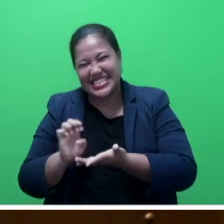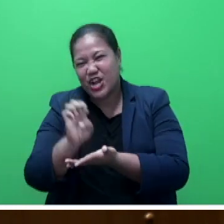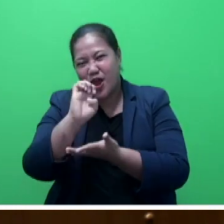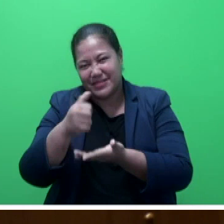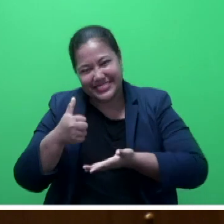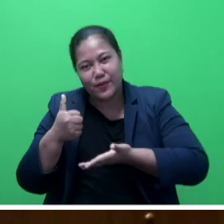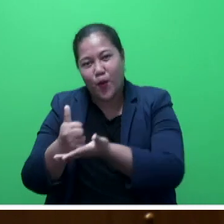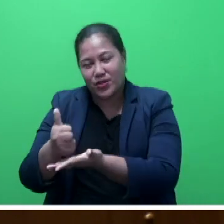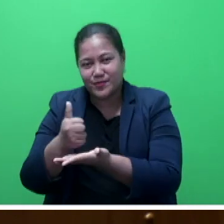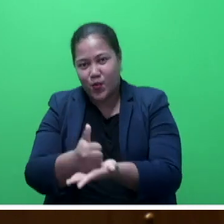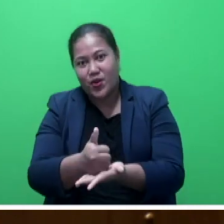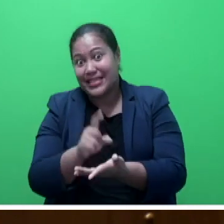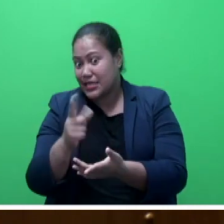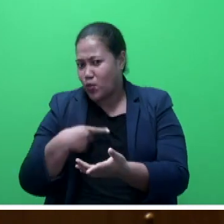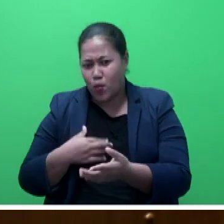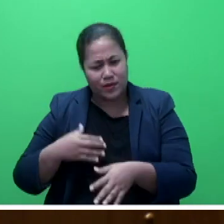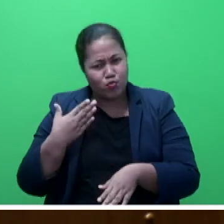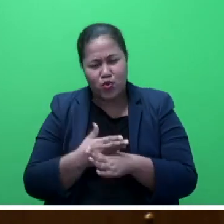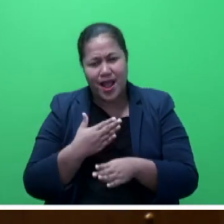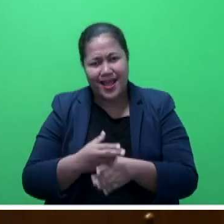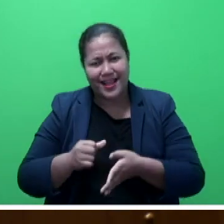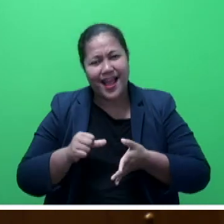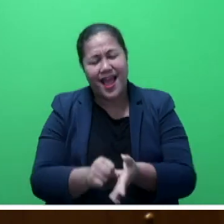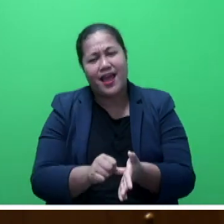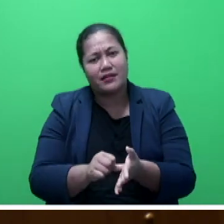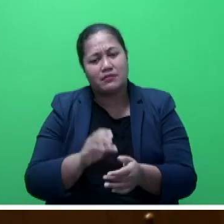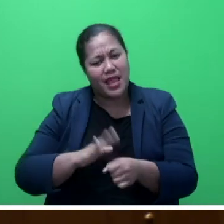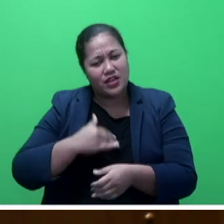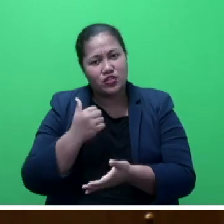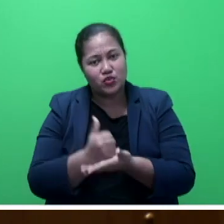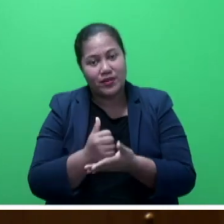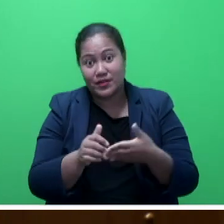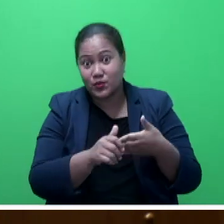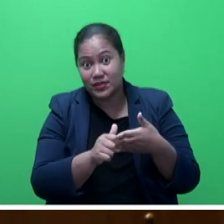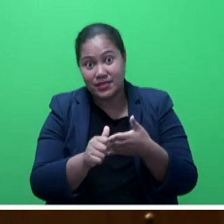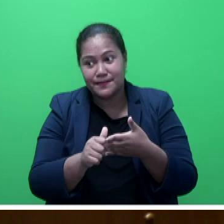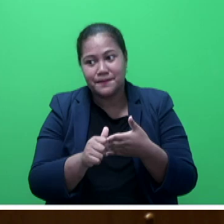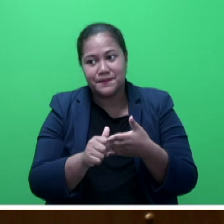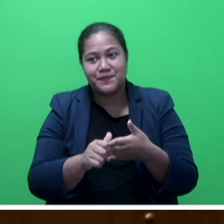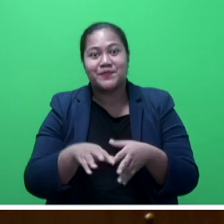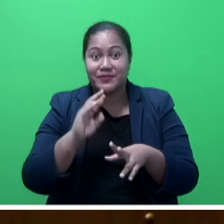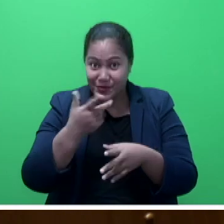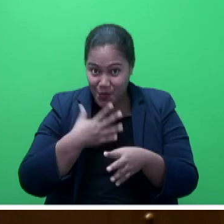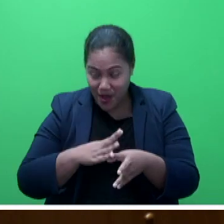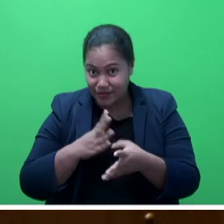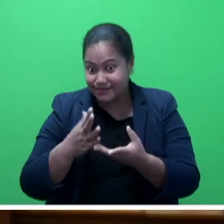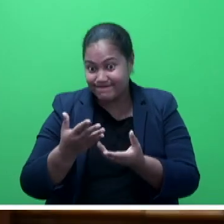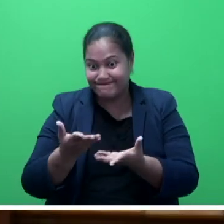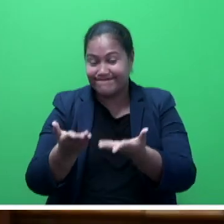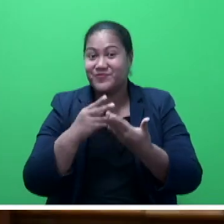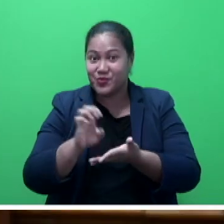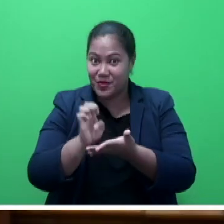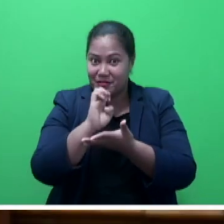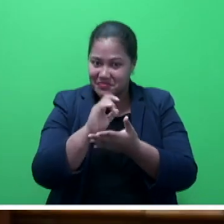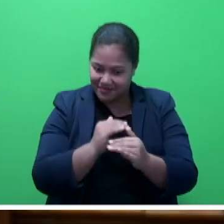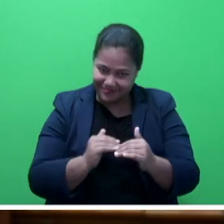must work just as hard. We must lead just as decisively if we are to bring our economy back from the brink.